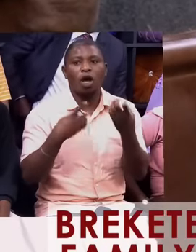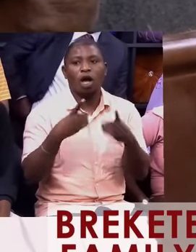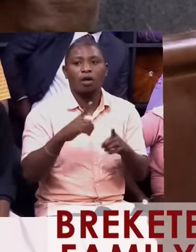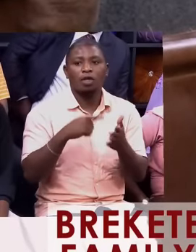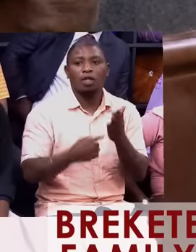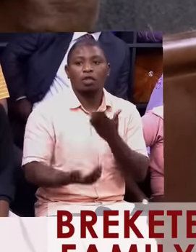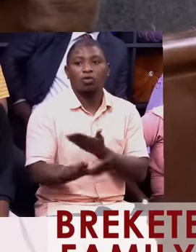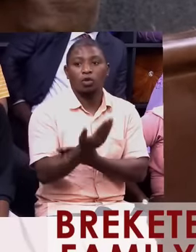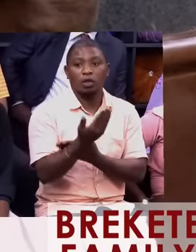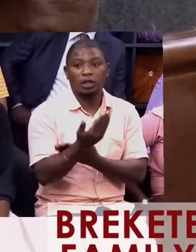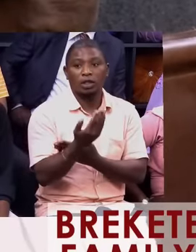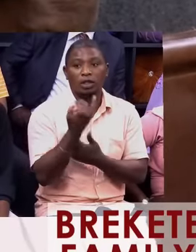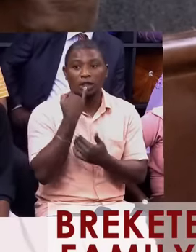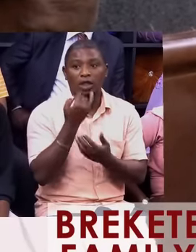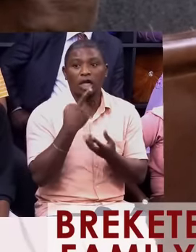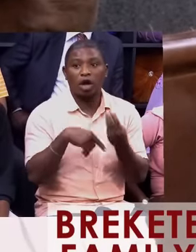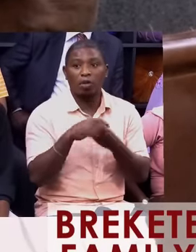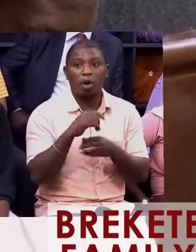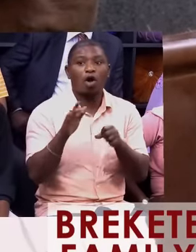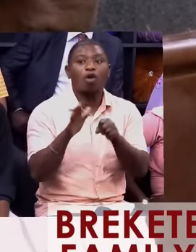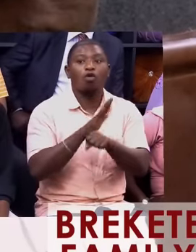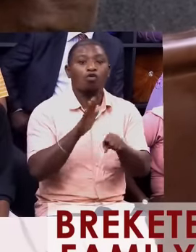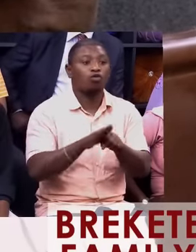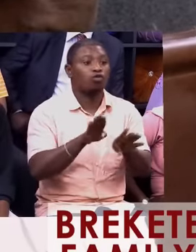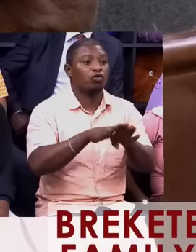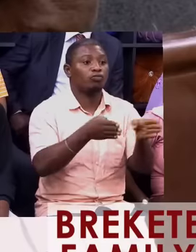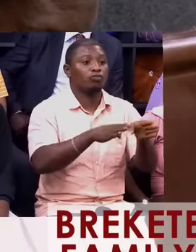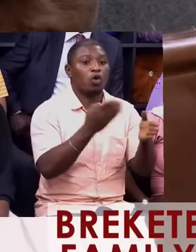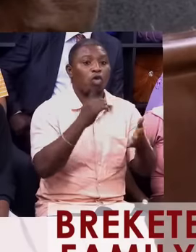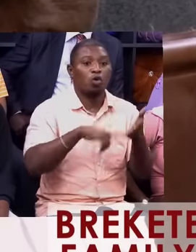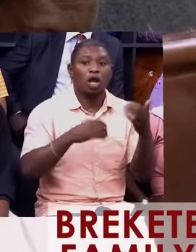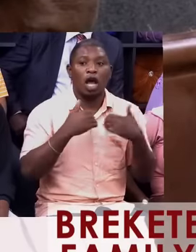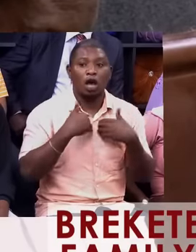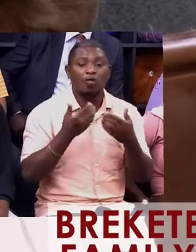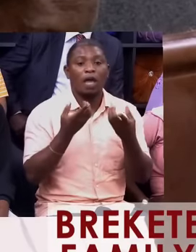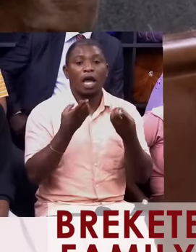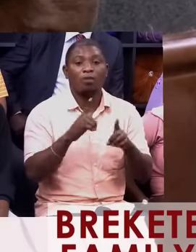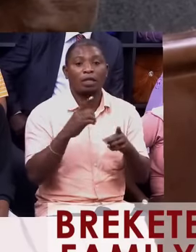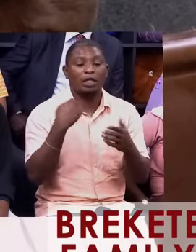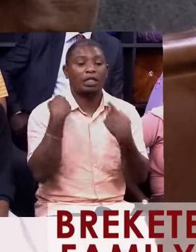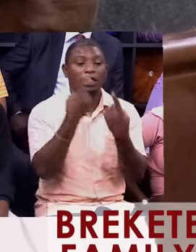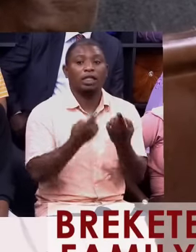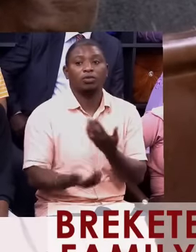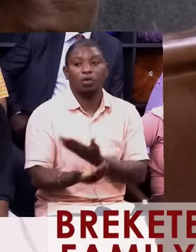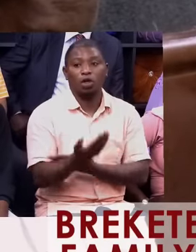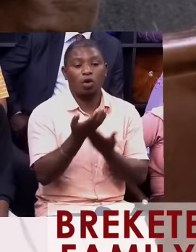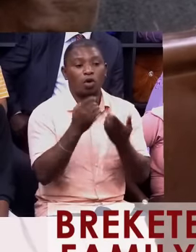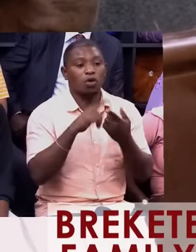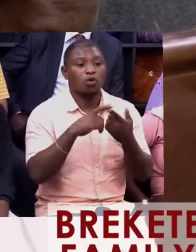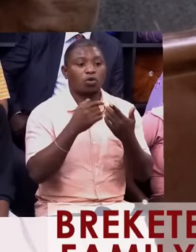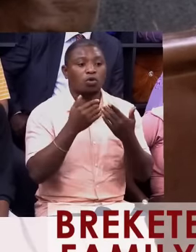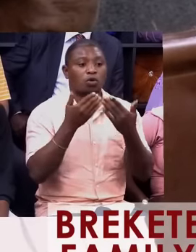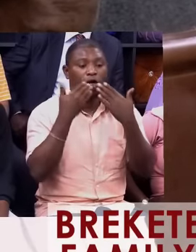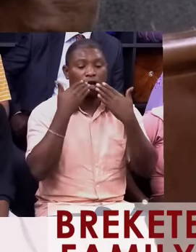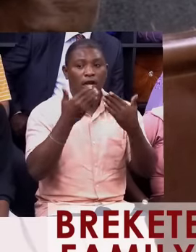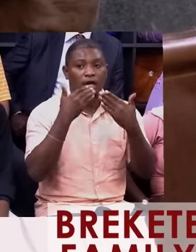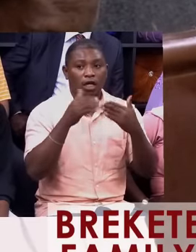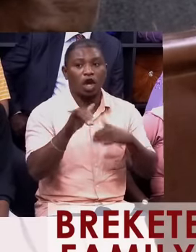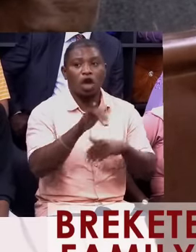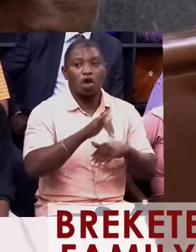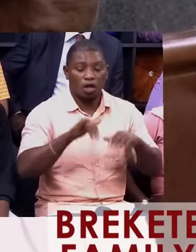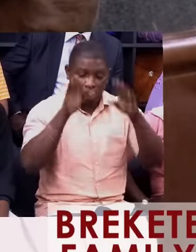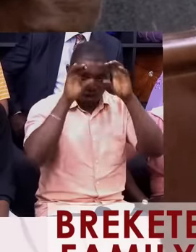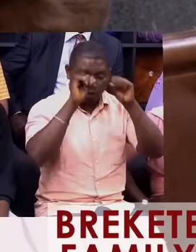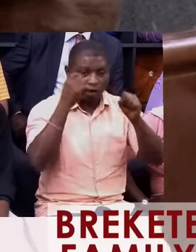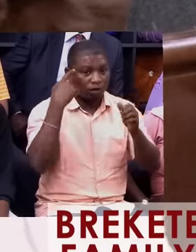now is about full disclosure what has been happening since morning and I want to thank ordinary president for this initiative it's very